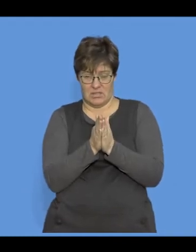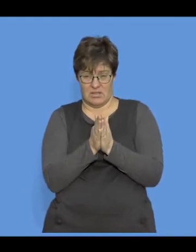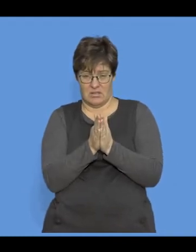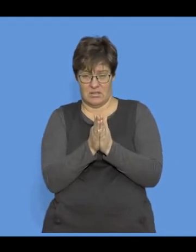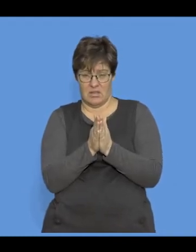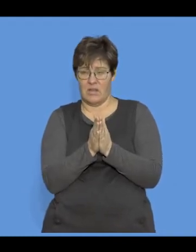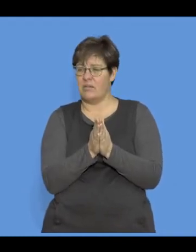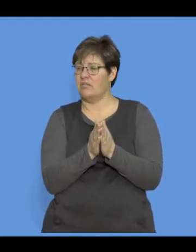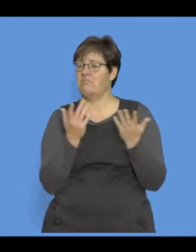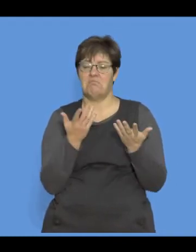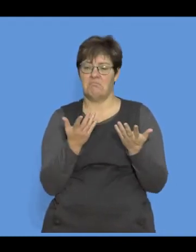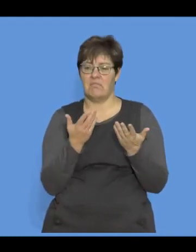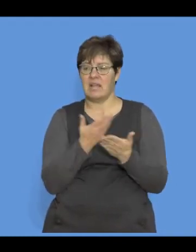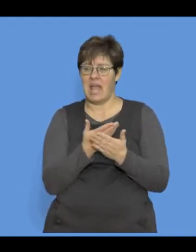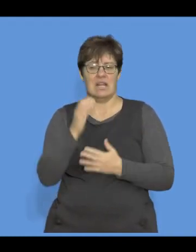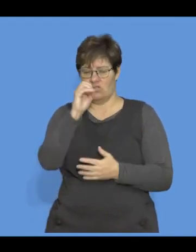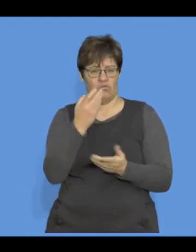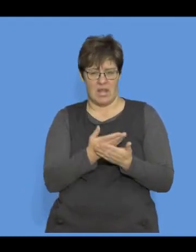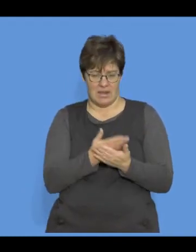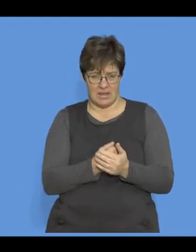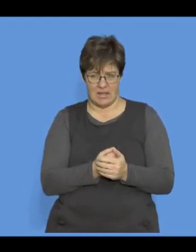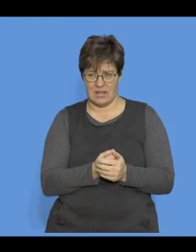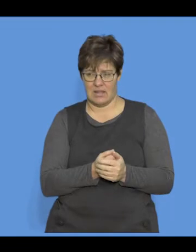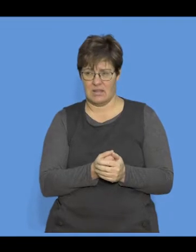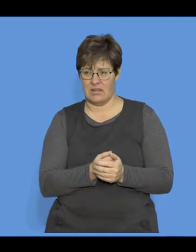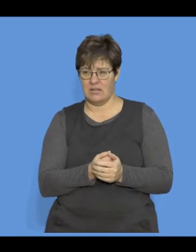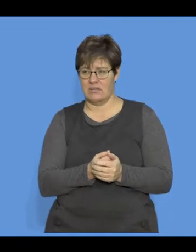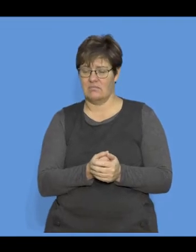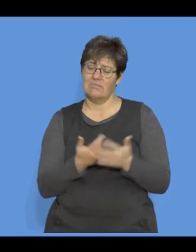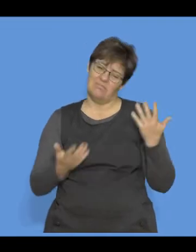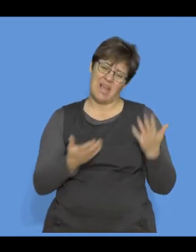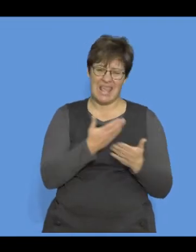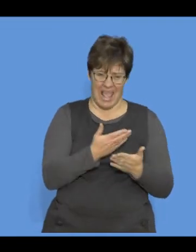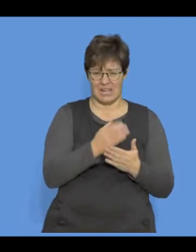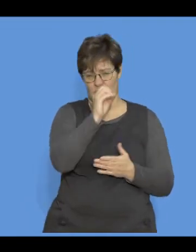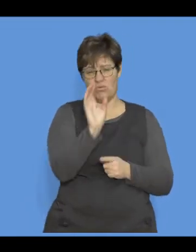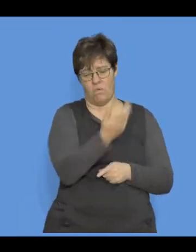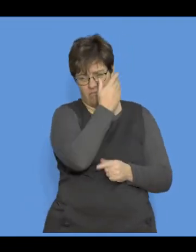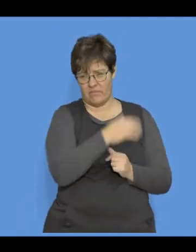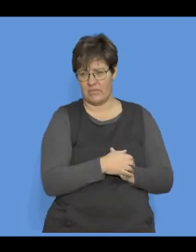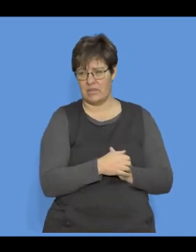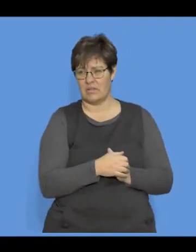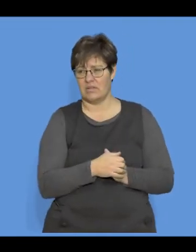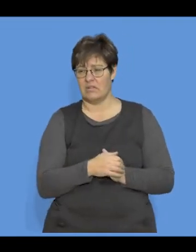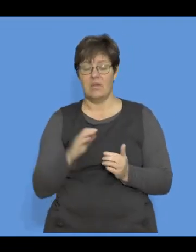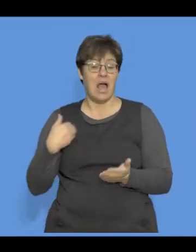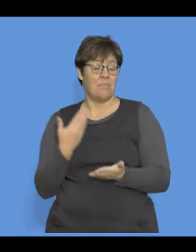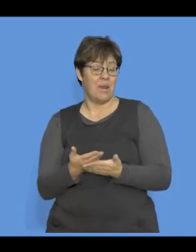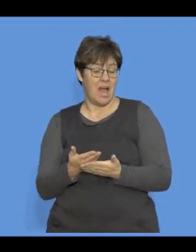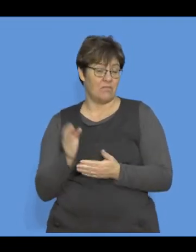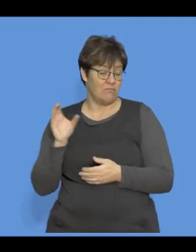that 0. So this one can be 0, so we are excluding it. Can the applied force be